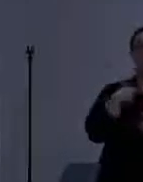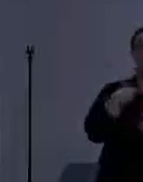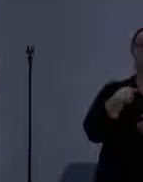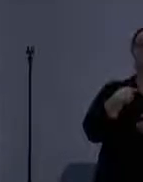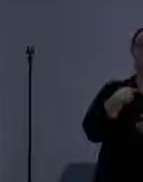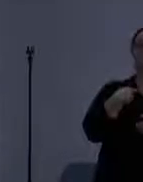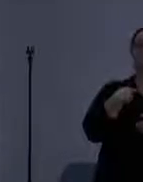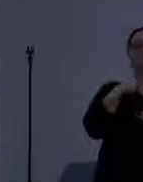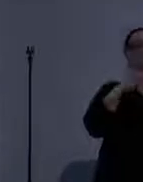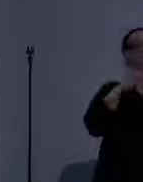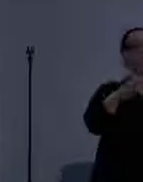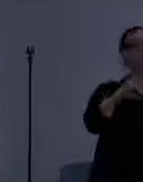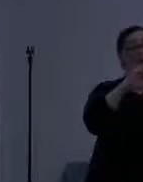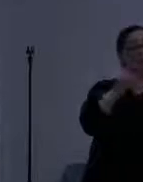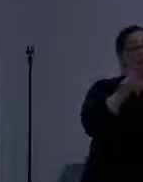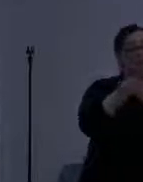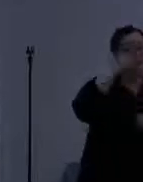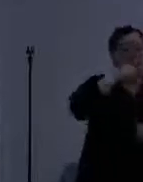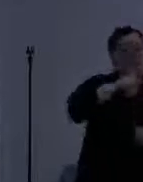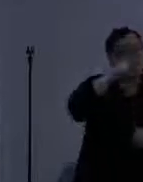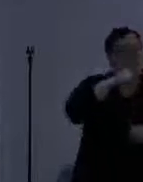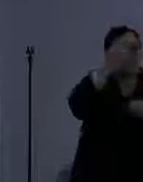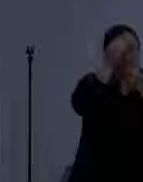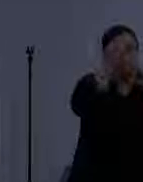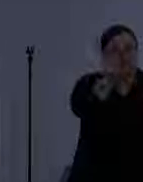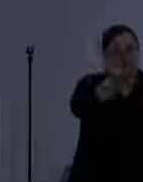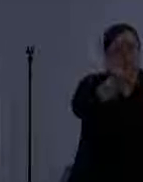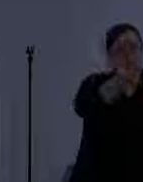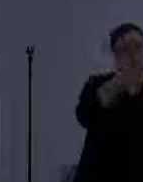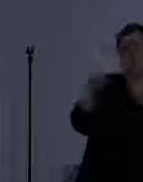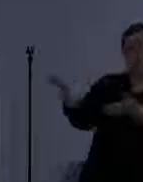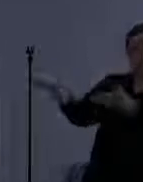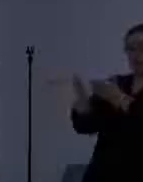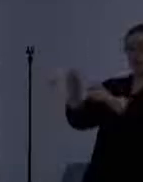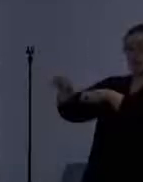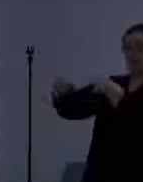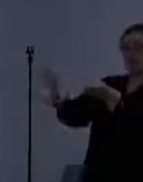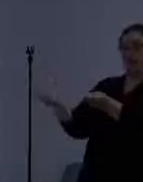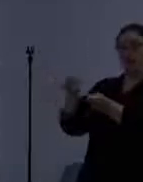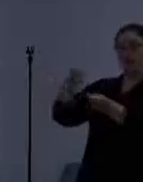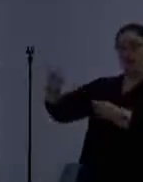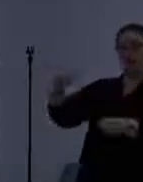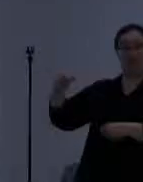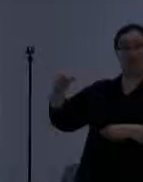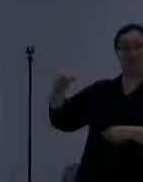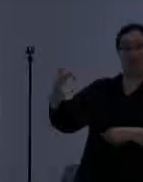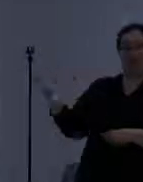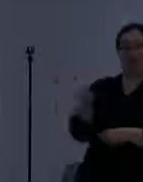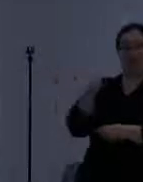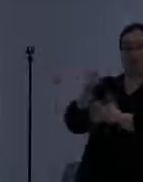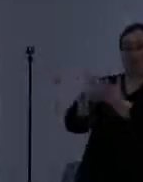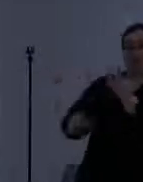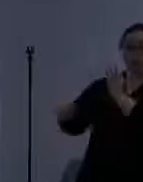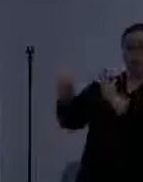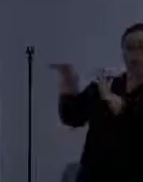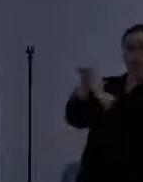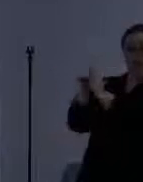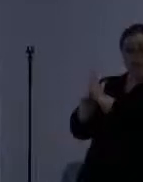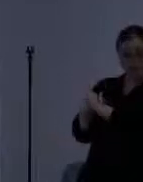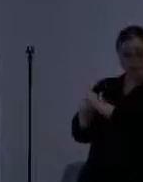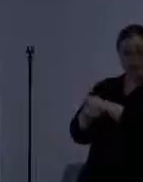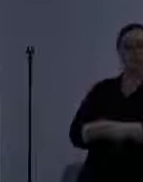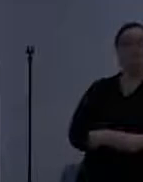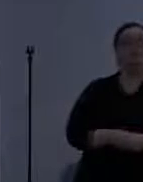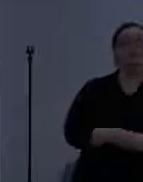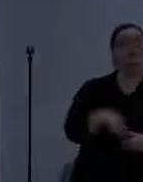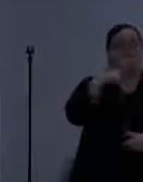communicating with people about what the obligations of service providers are, that we're communicating with people with disability and